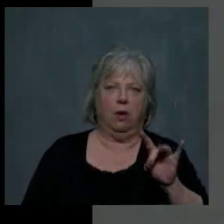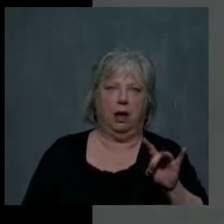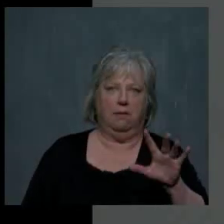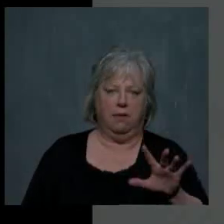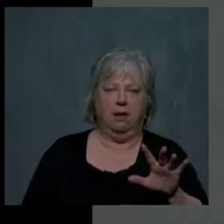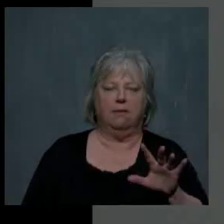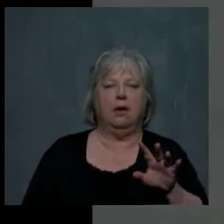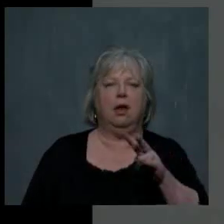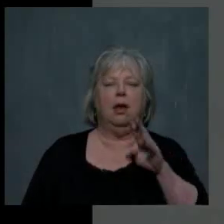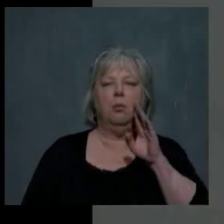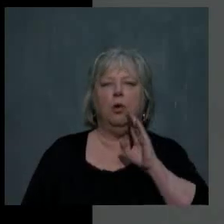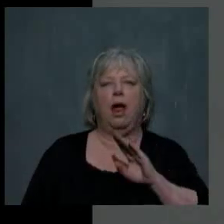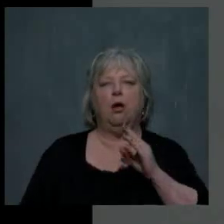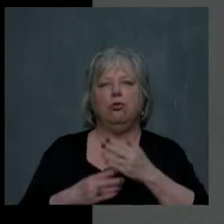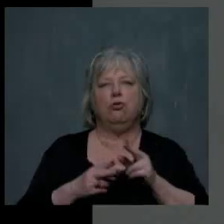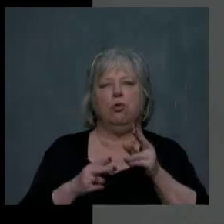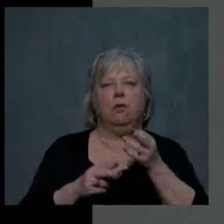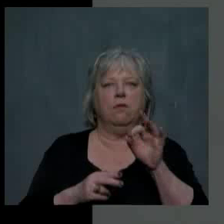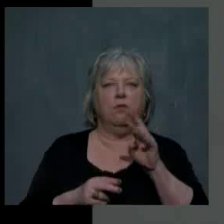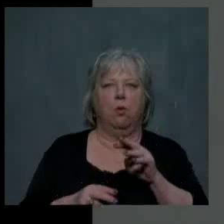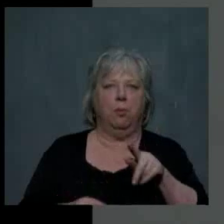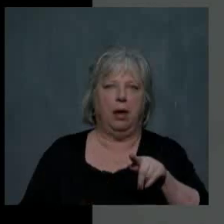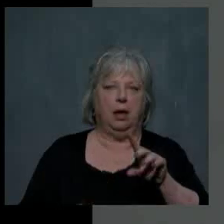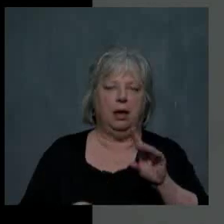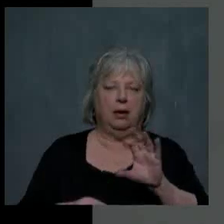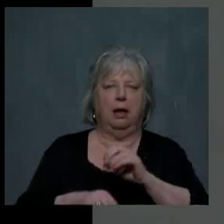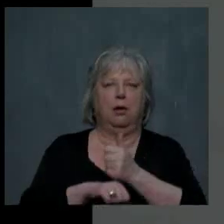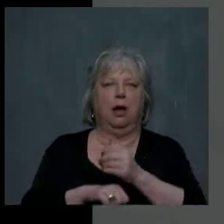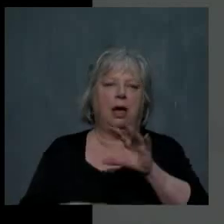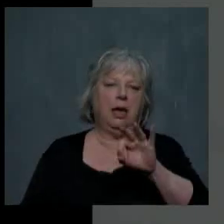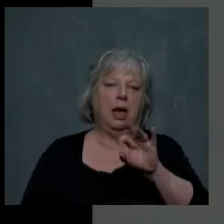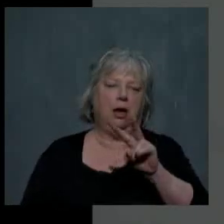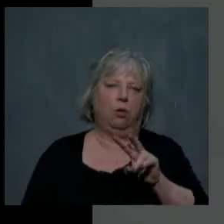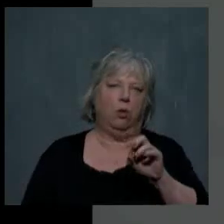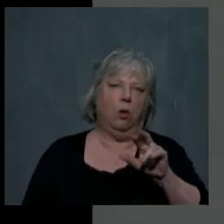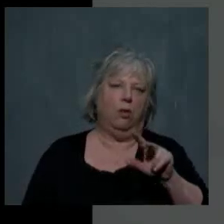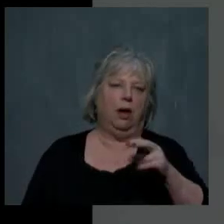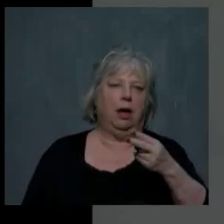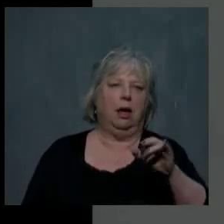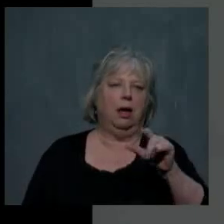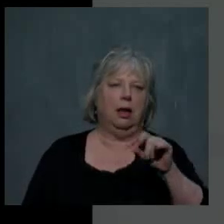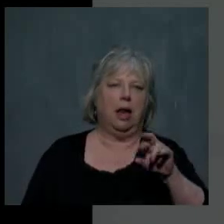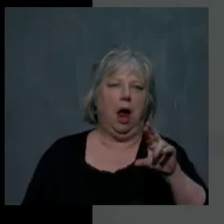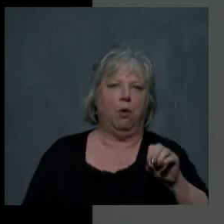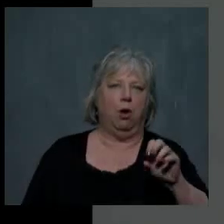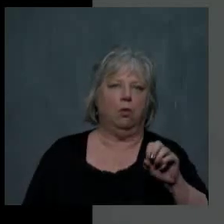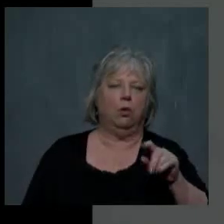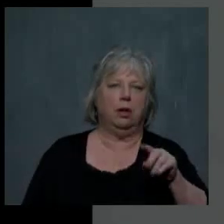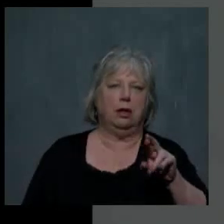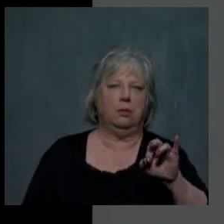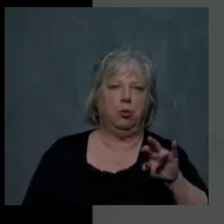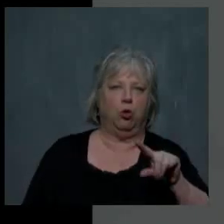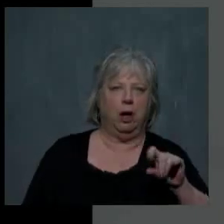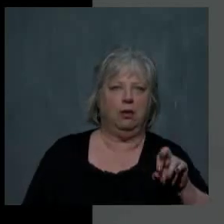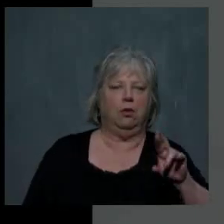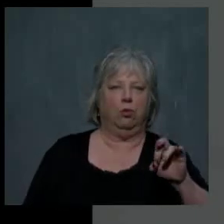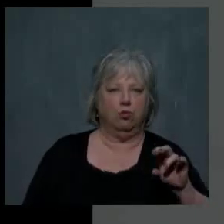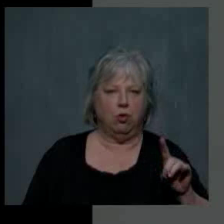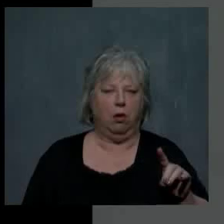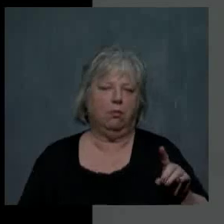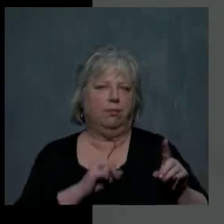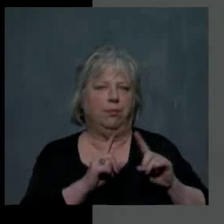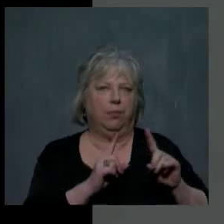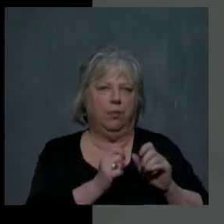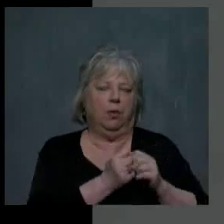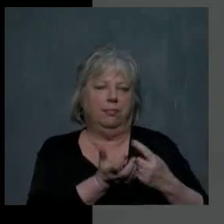Z-9285, Brown, short form PDC, located at 9203 Hilero Springs Road. Based on conversations with the applicant concerning